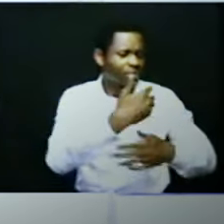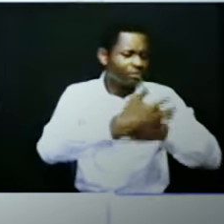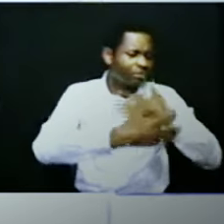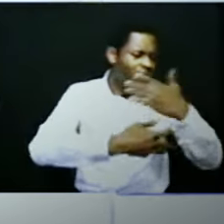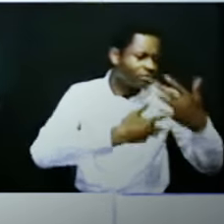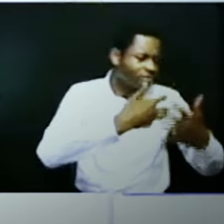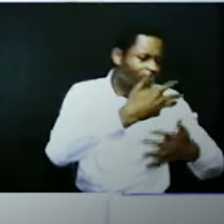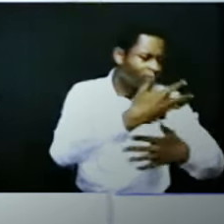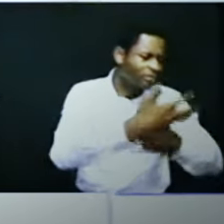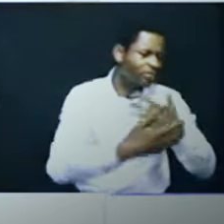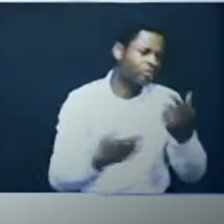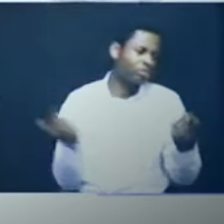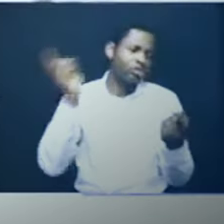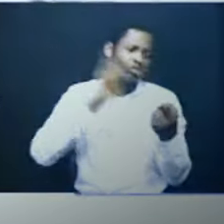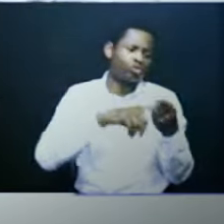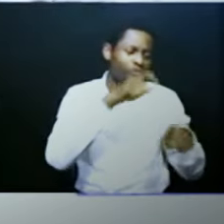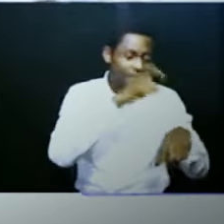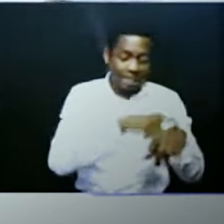father.